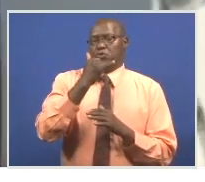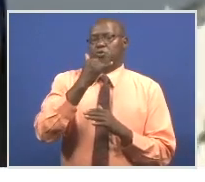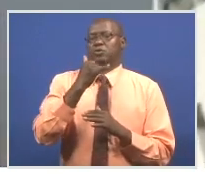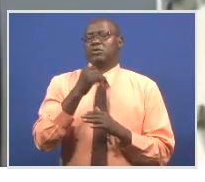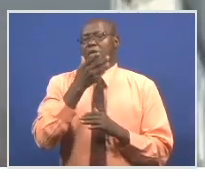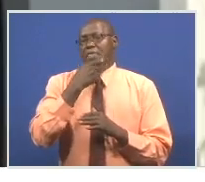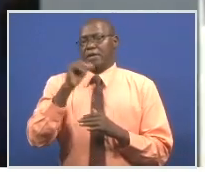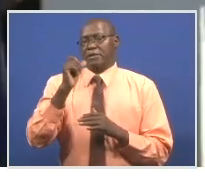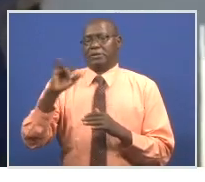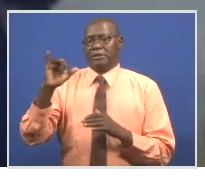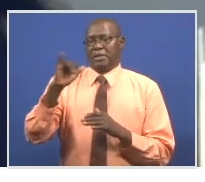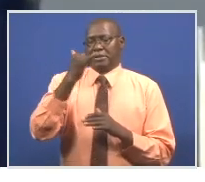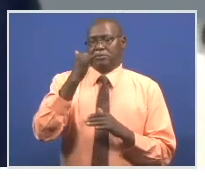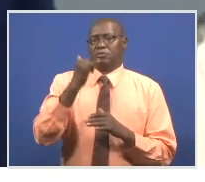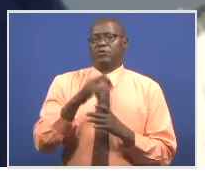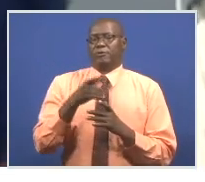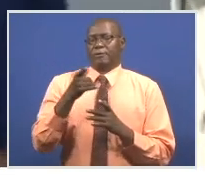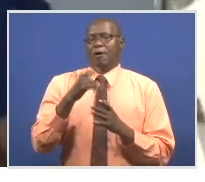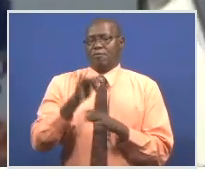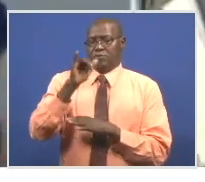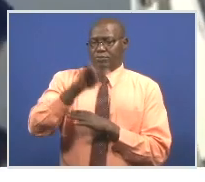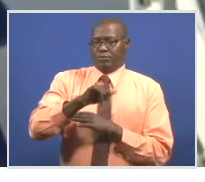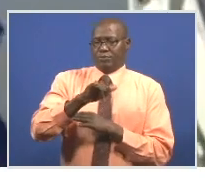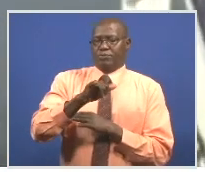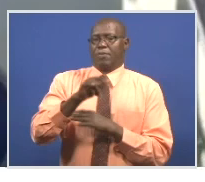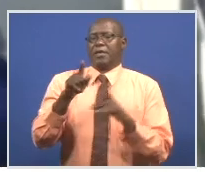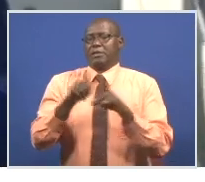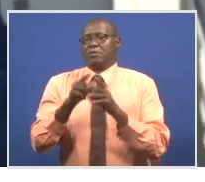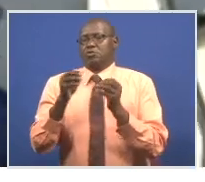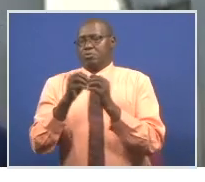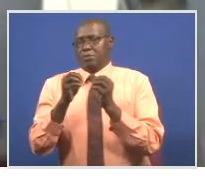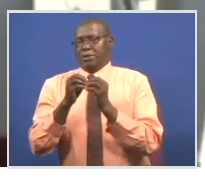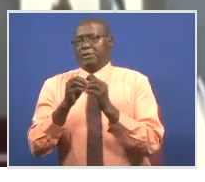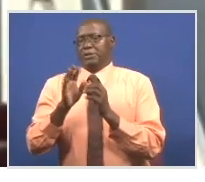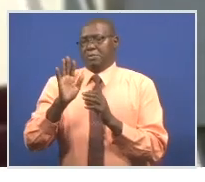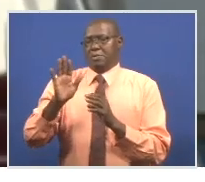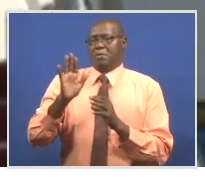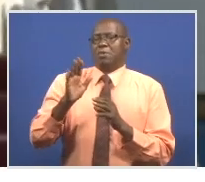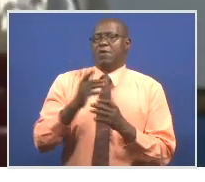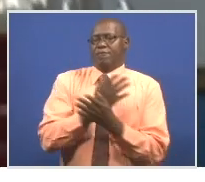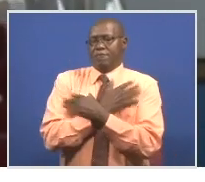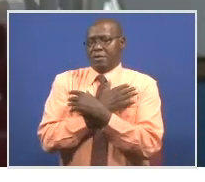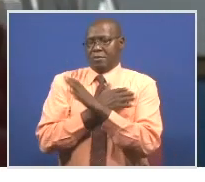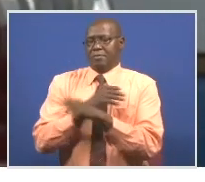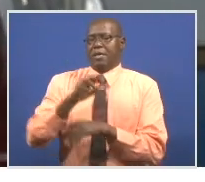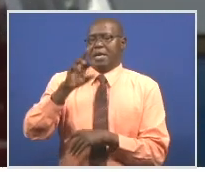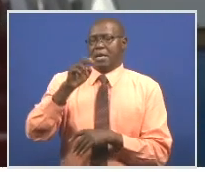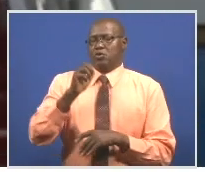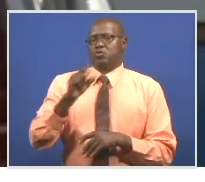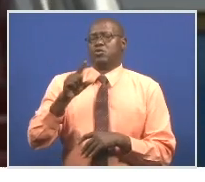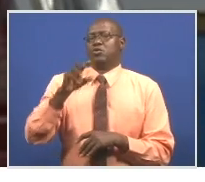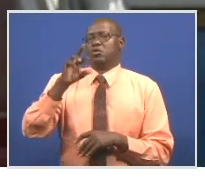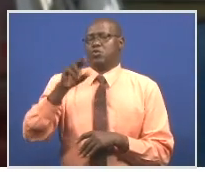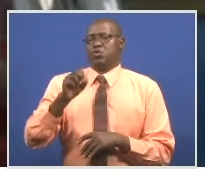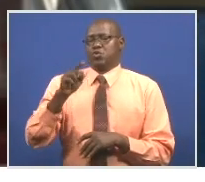to hold talks with her Kenyan counterpart, Rachel Ruto. She will be in the country till Sunday, 26th February, with her